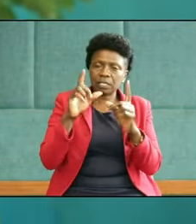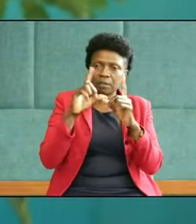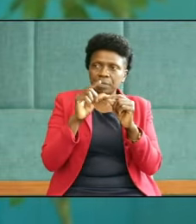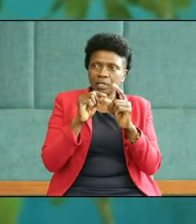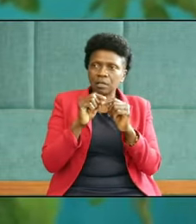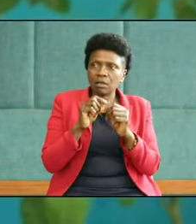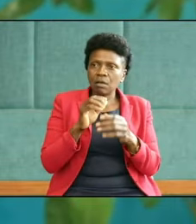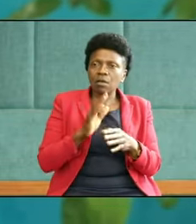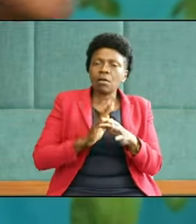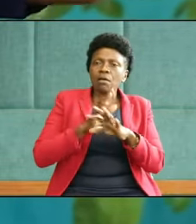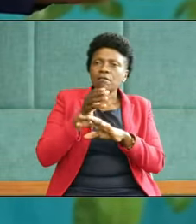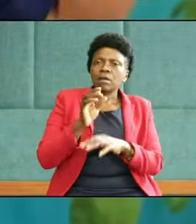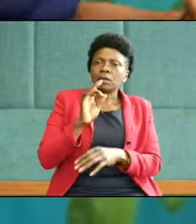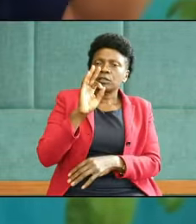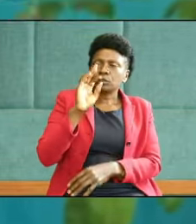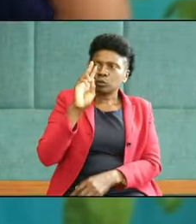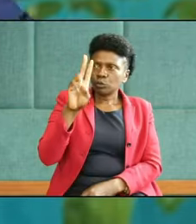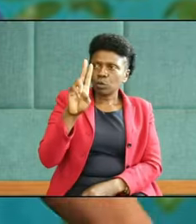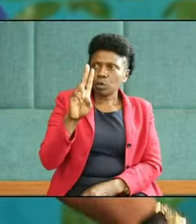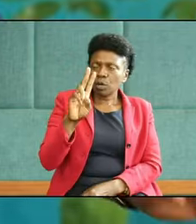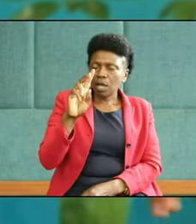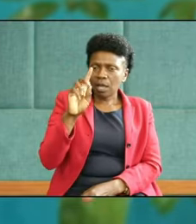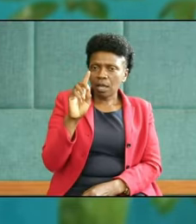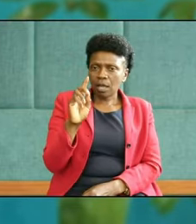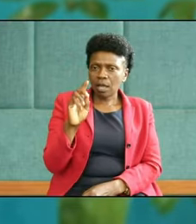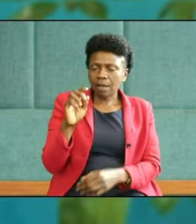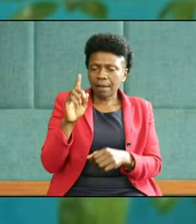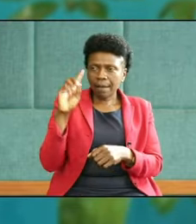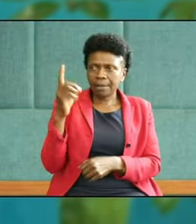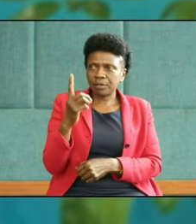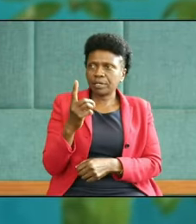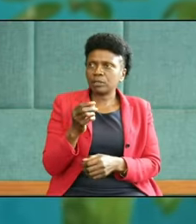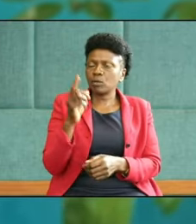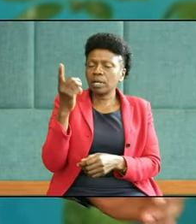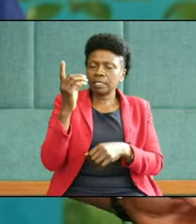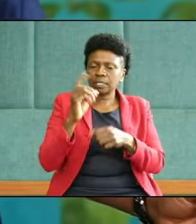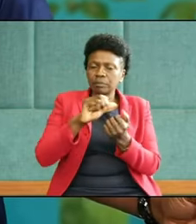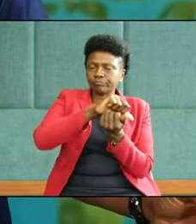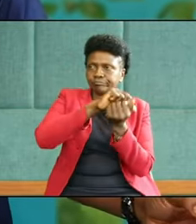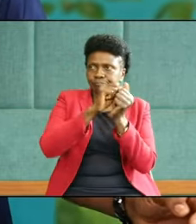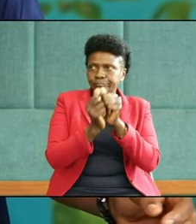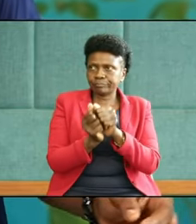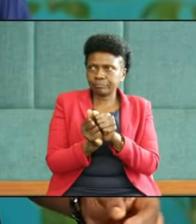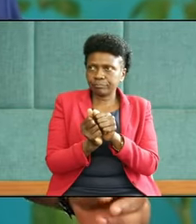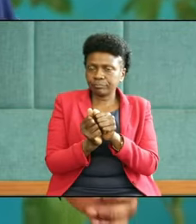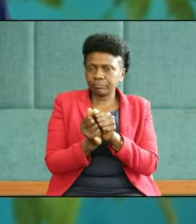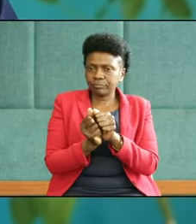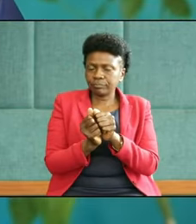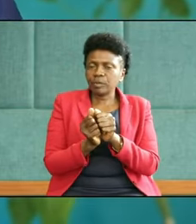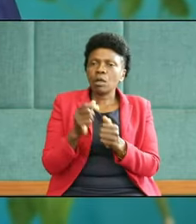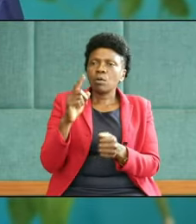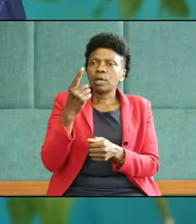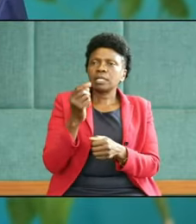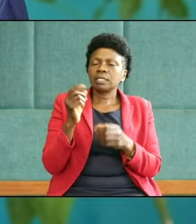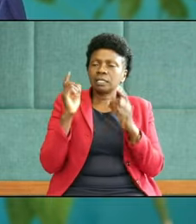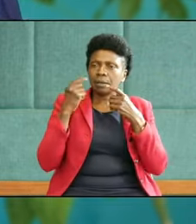Over 280 something were immersed and baptized one day of proclaiming this everlasting gospel.